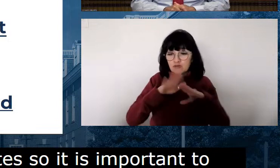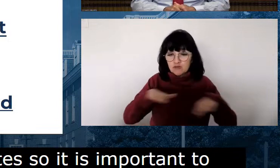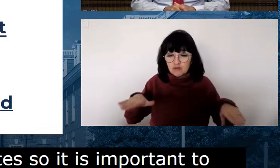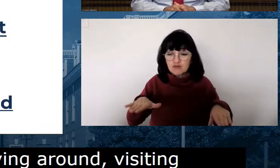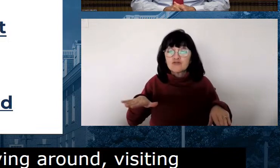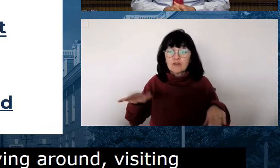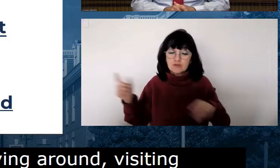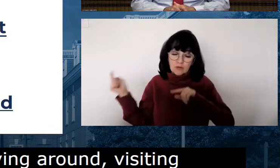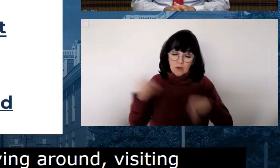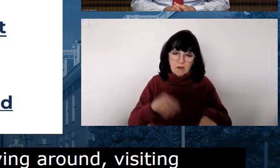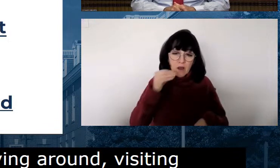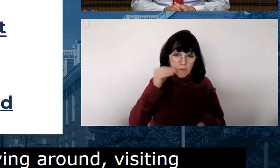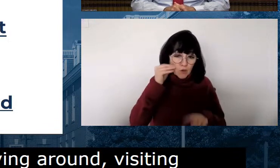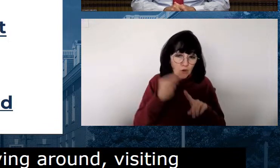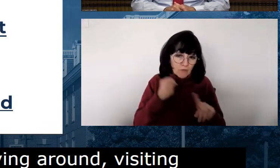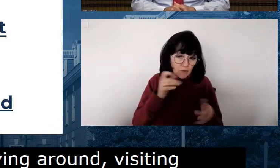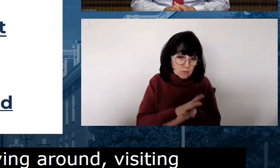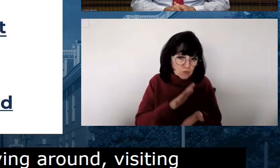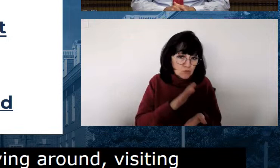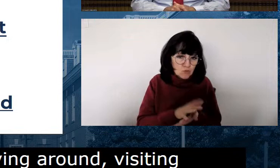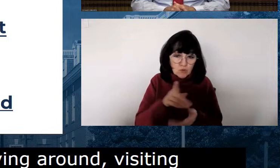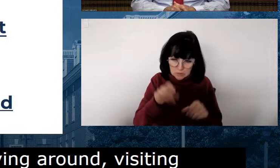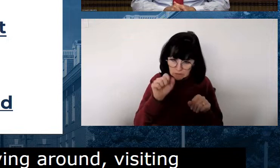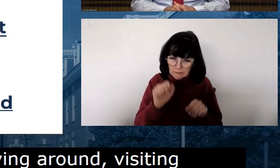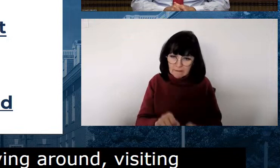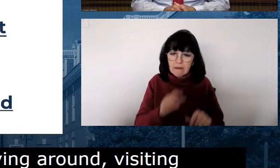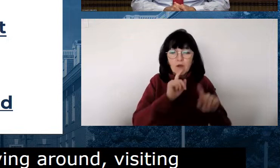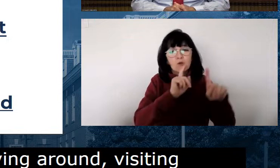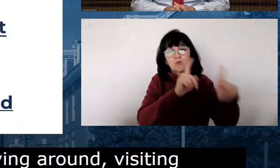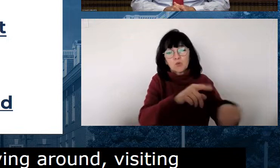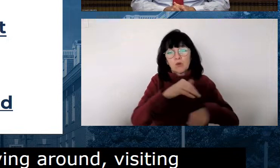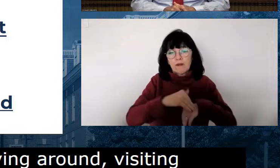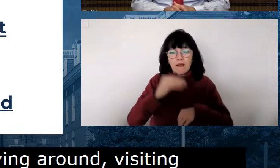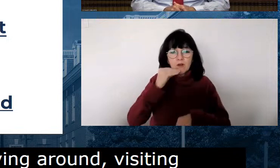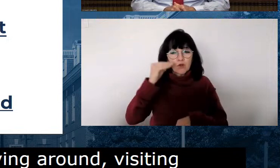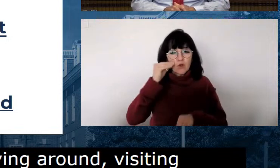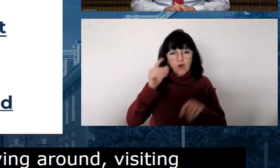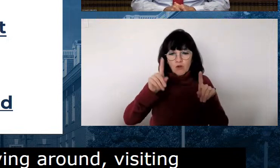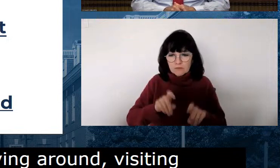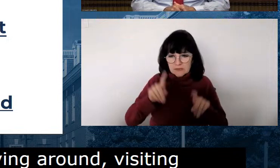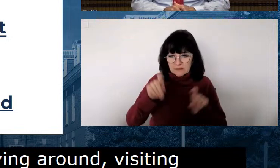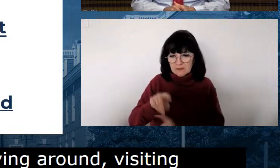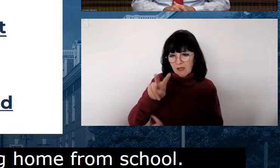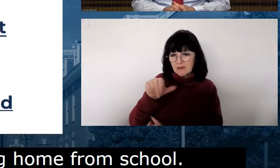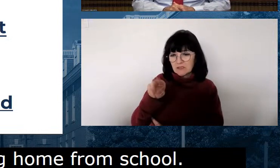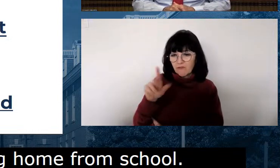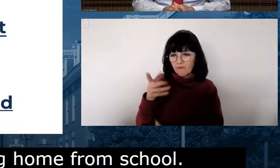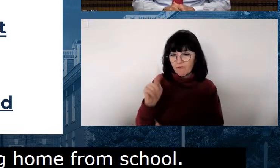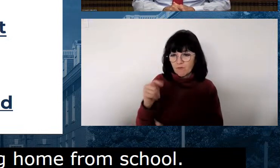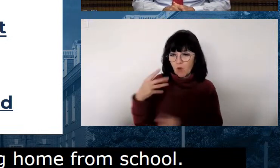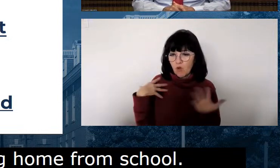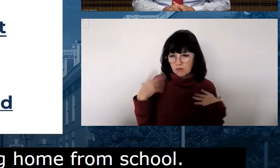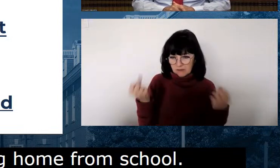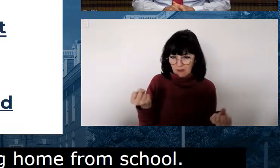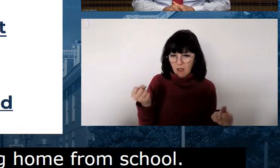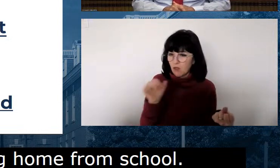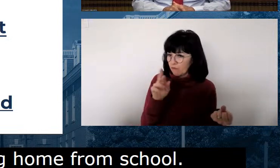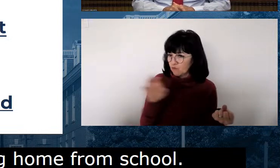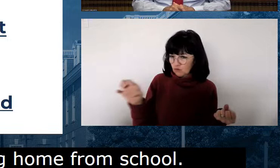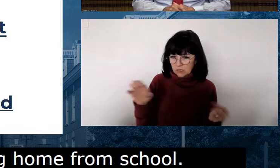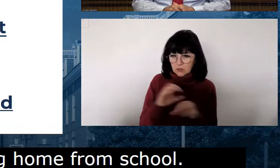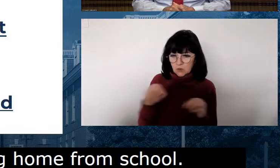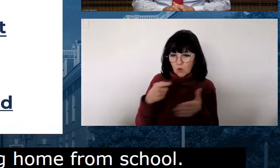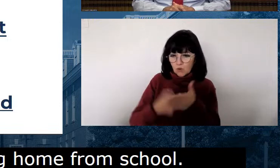school. You can get an at-home test through Vault Health. It's a free test, and you can request the kit